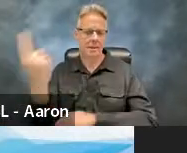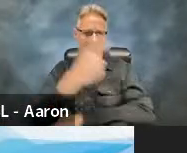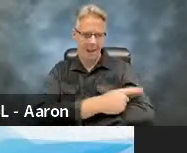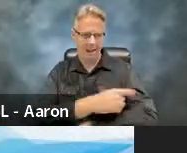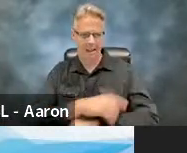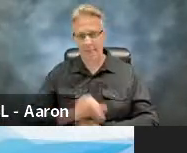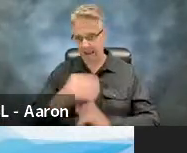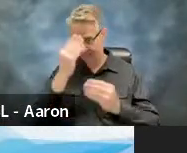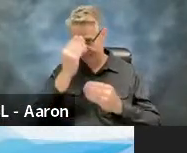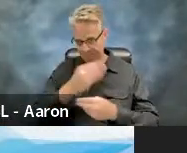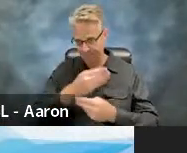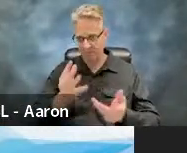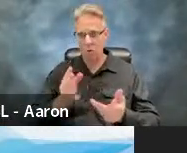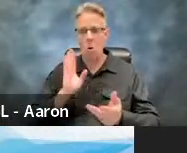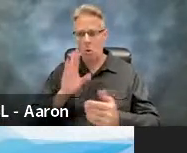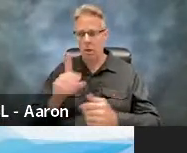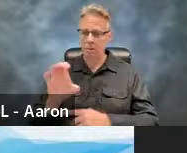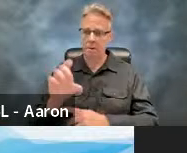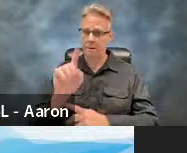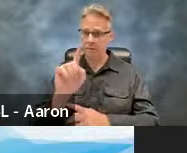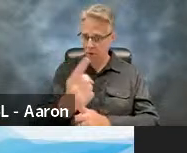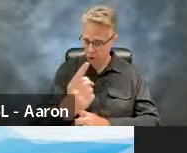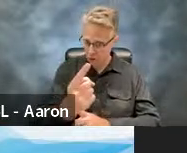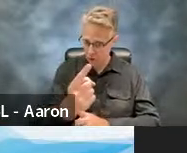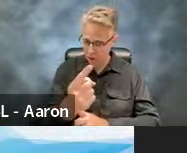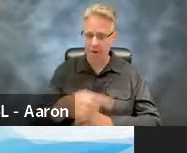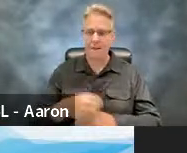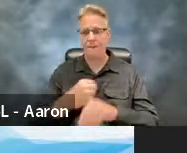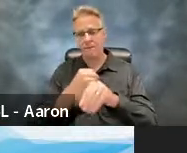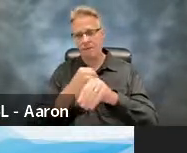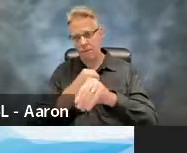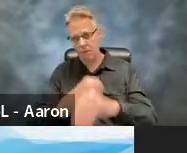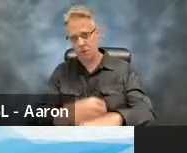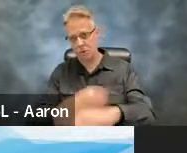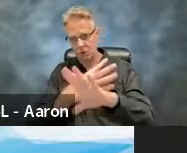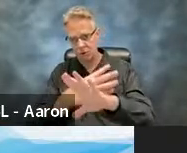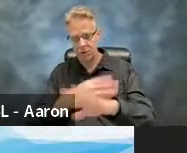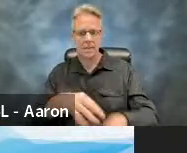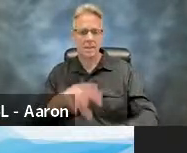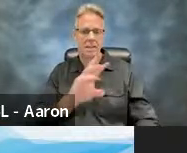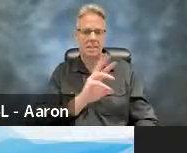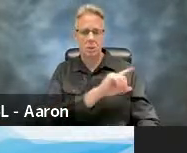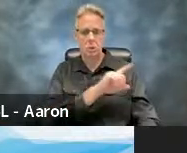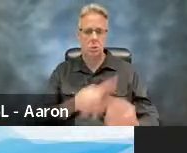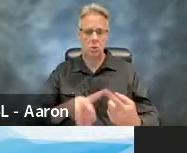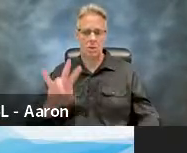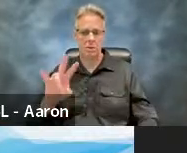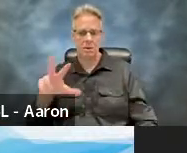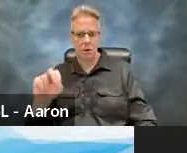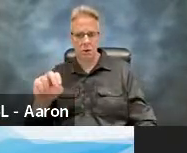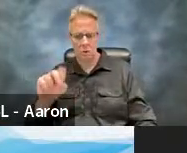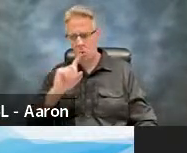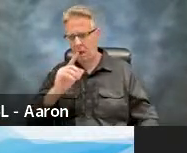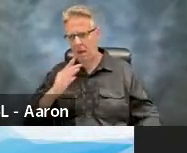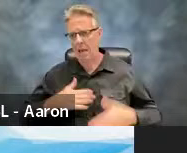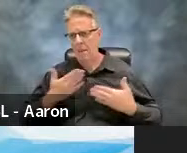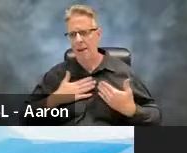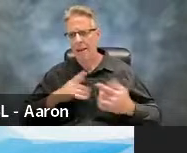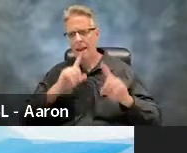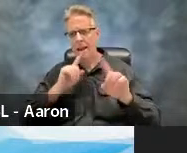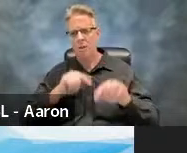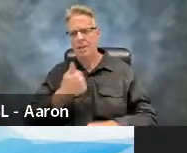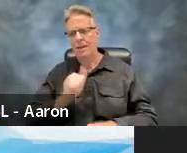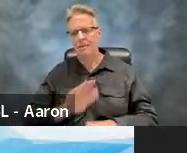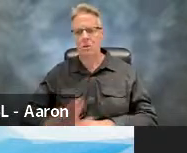is happening December 1st, virtually on Zoom from 6 to 7:30. And I'm happy to answer any questions